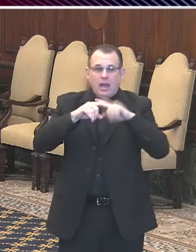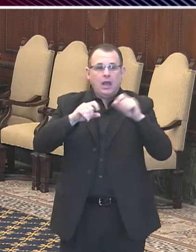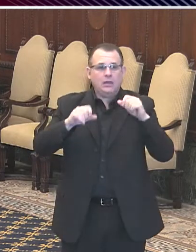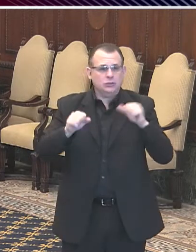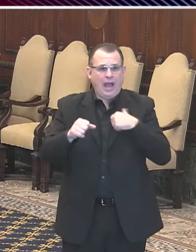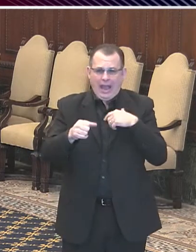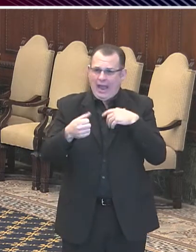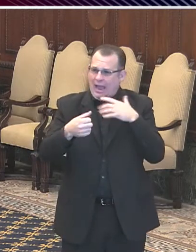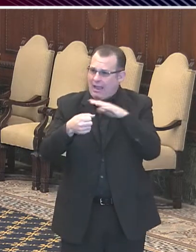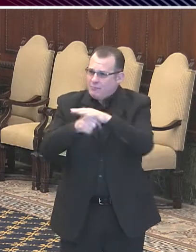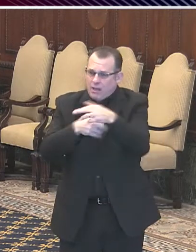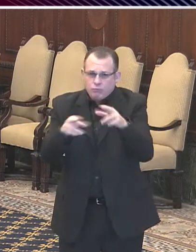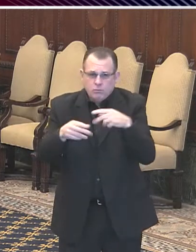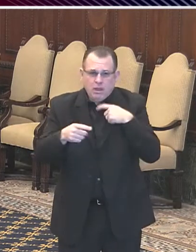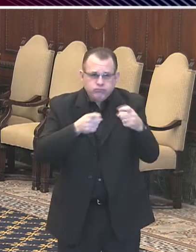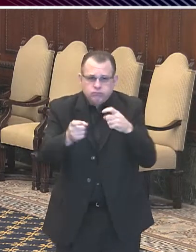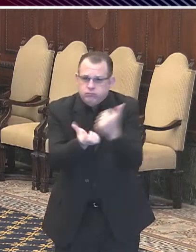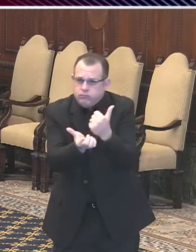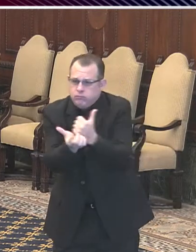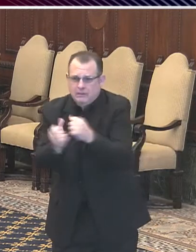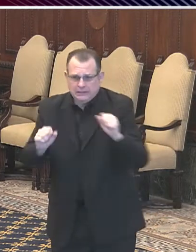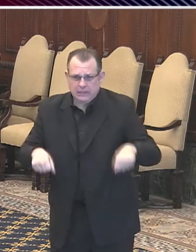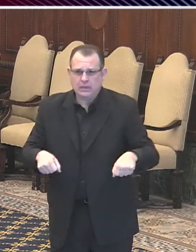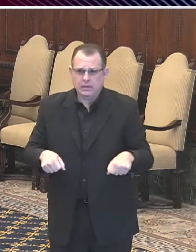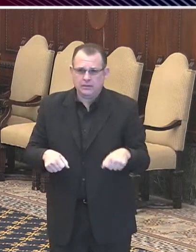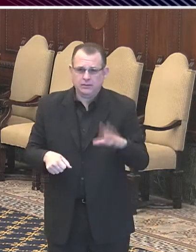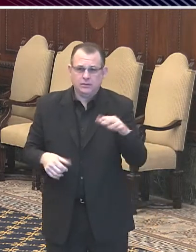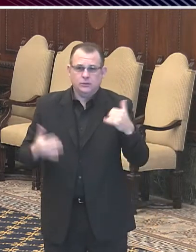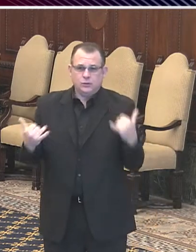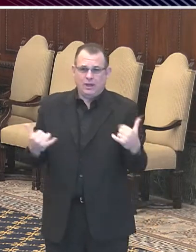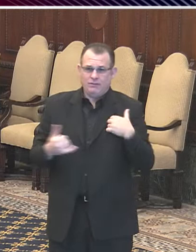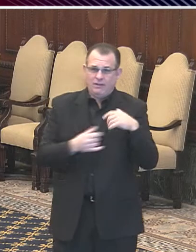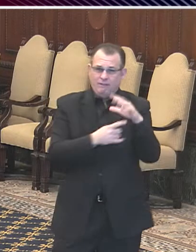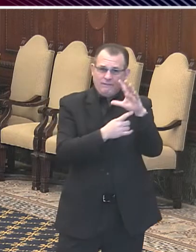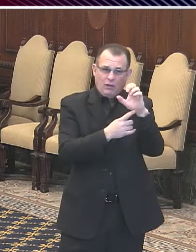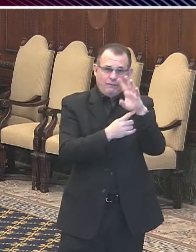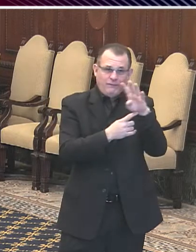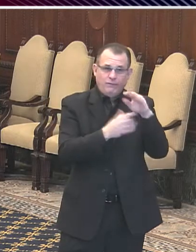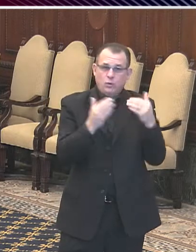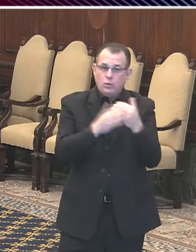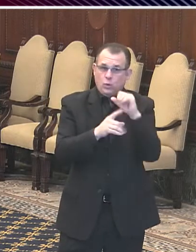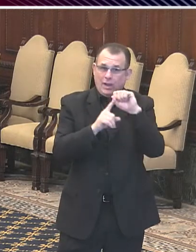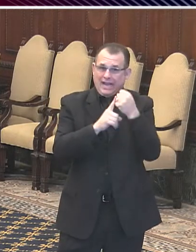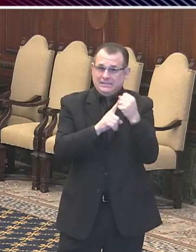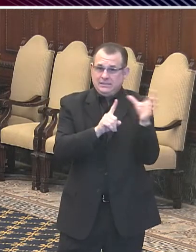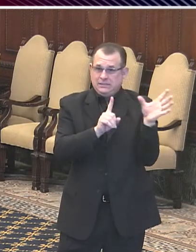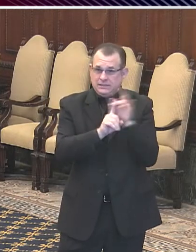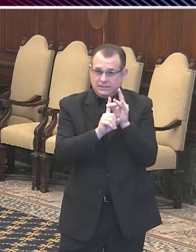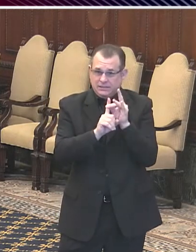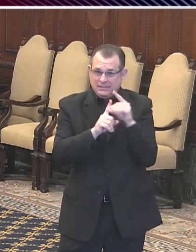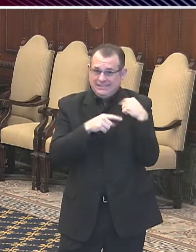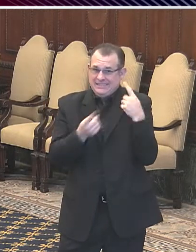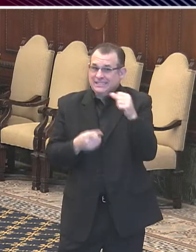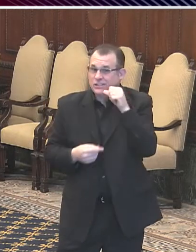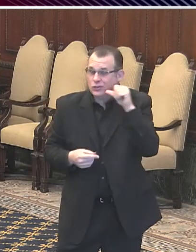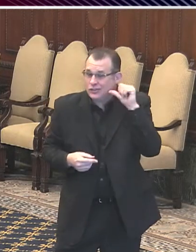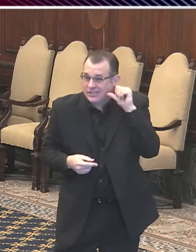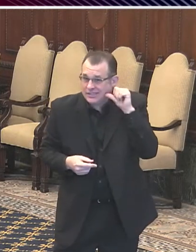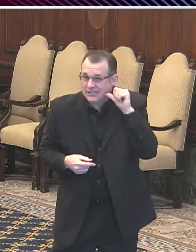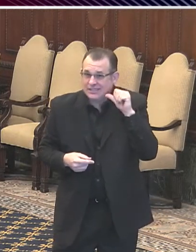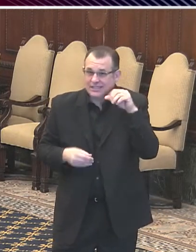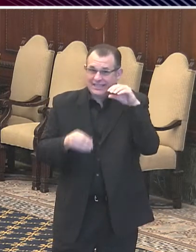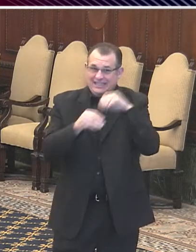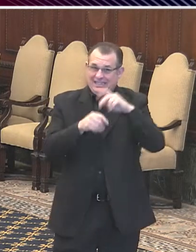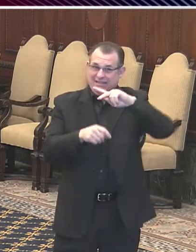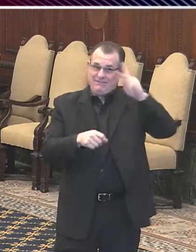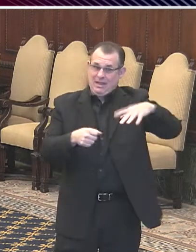details. We now have 544 new cases of the coronavirus infection diagnosed since yesterday in Philadelphia residents, bringing